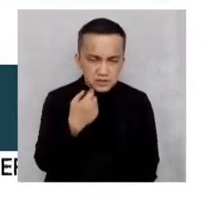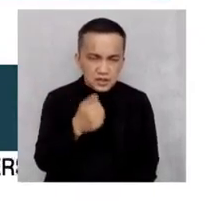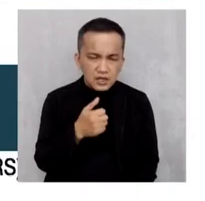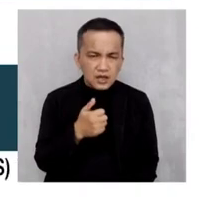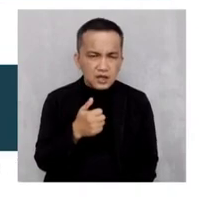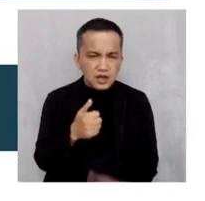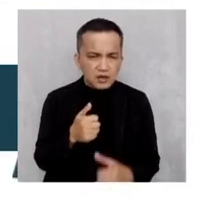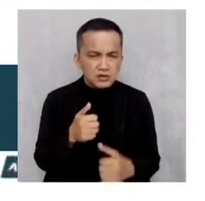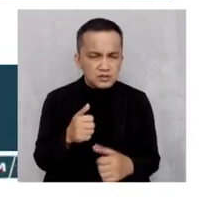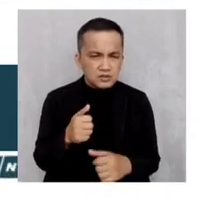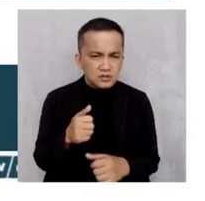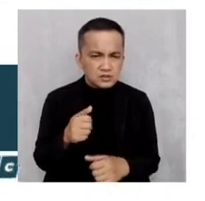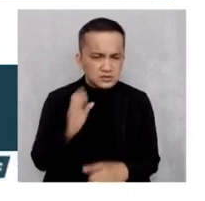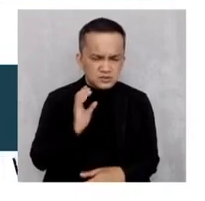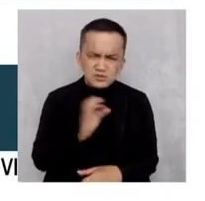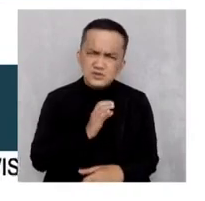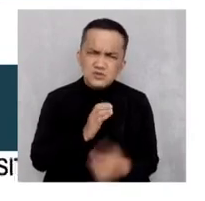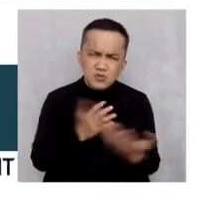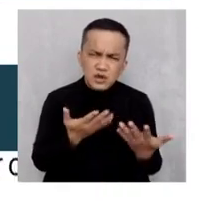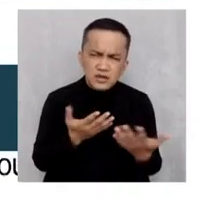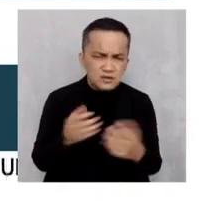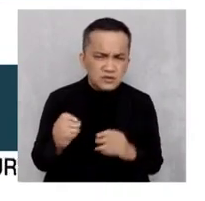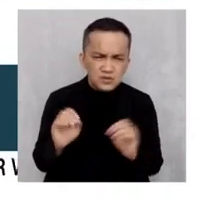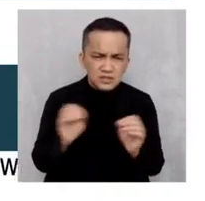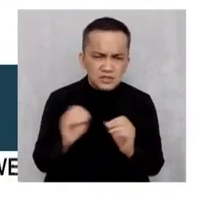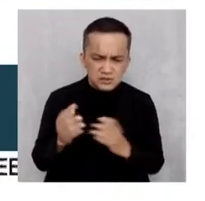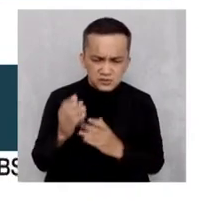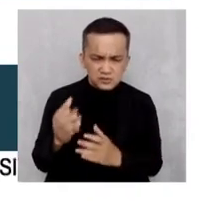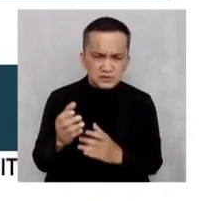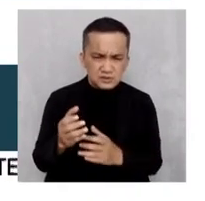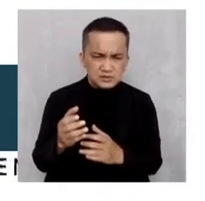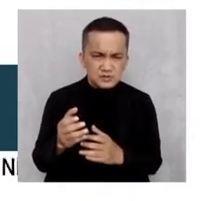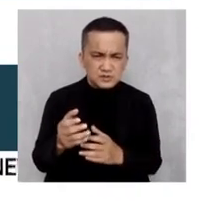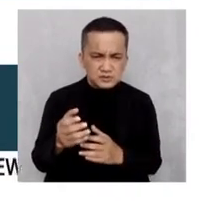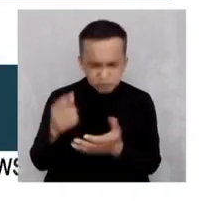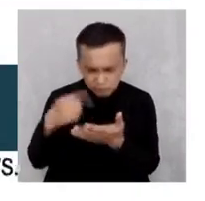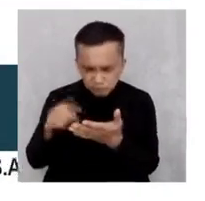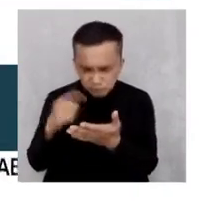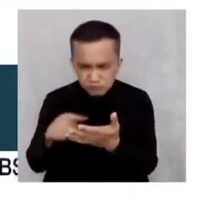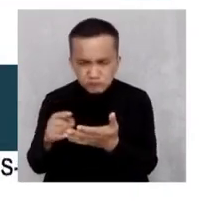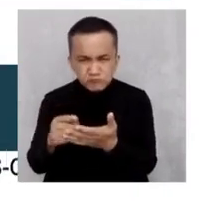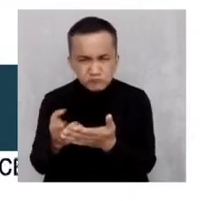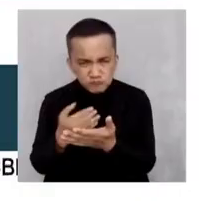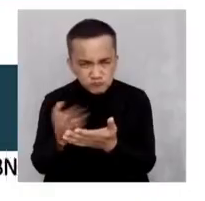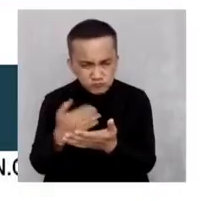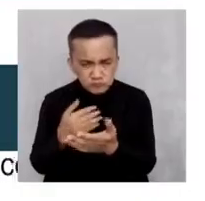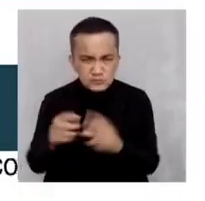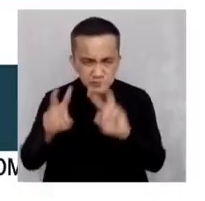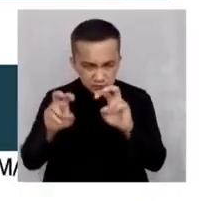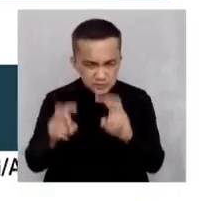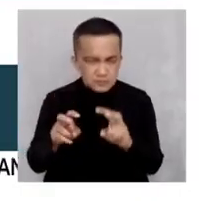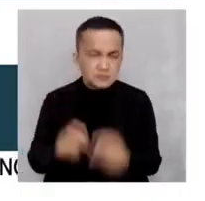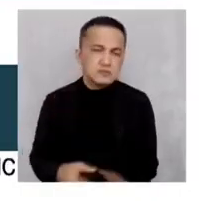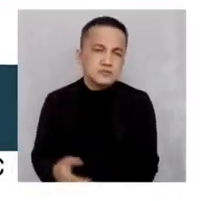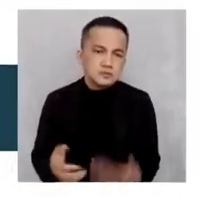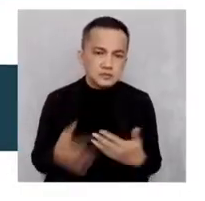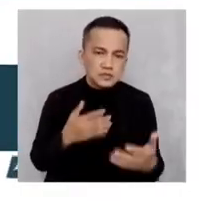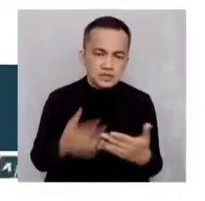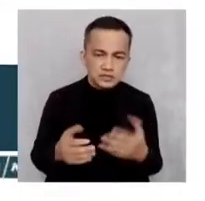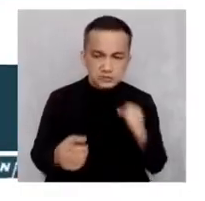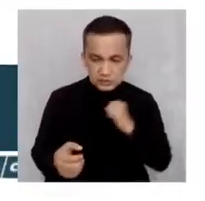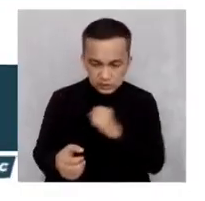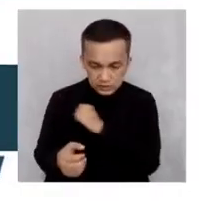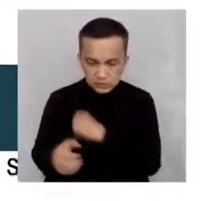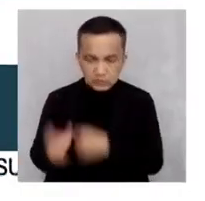lower house? Why is there no commitment to get to the bottom of things via an investigation in either house?